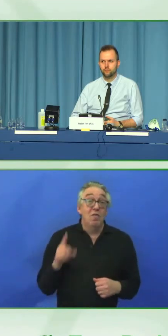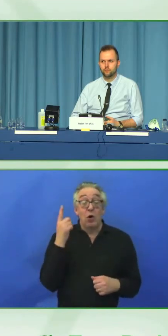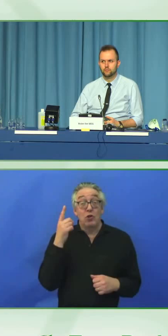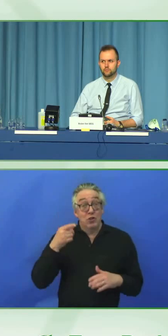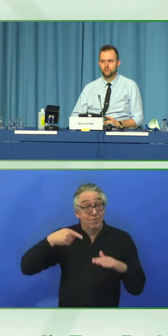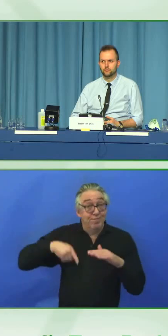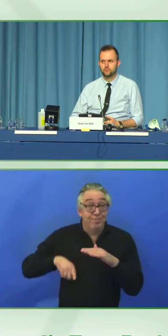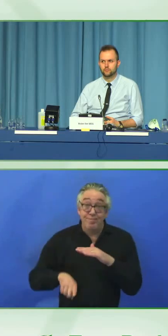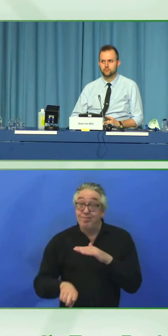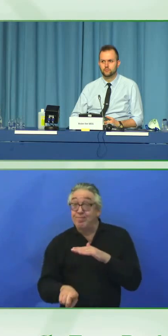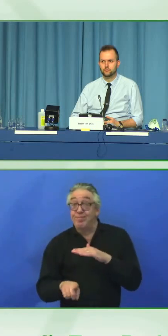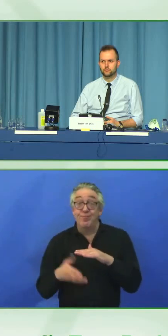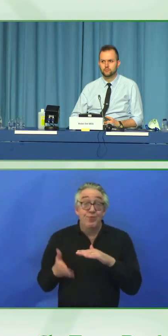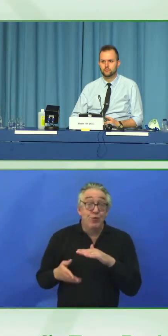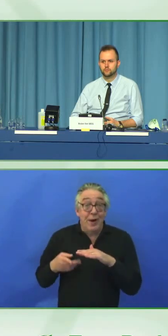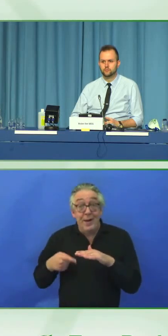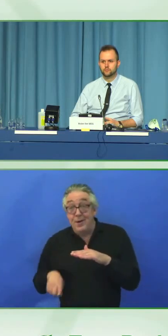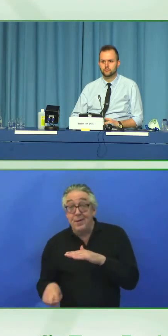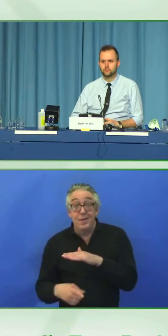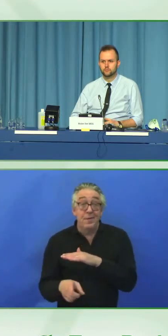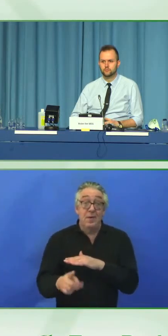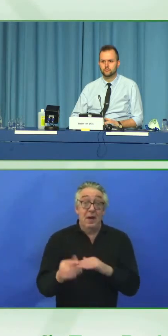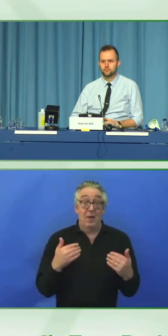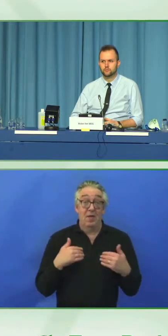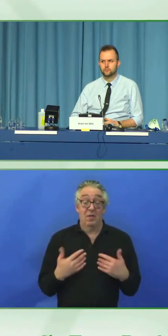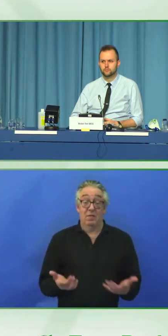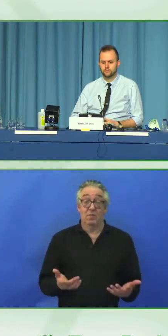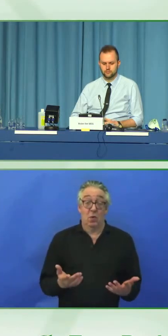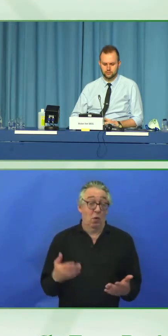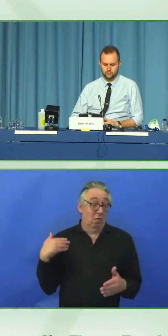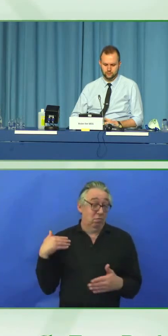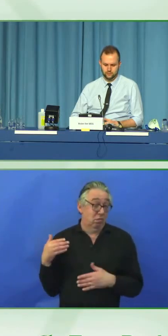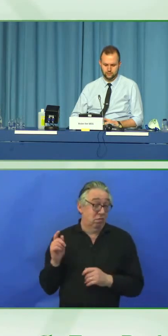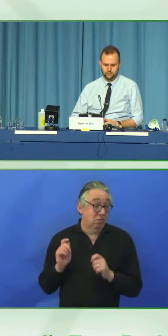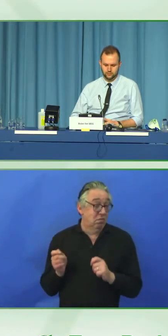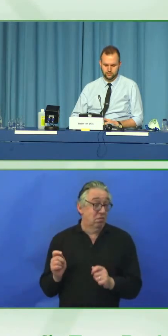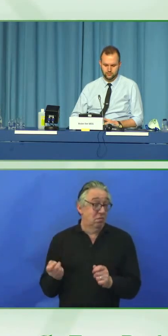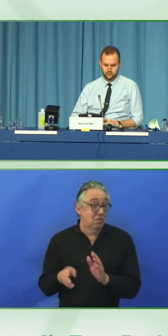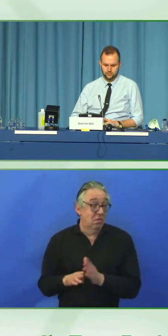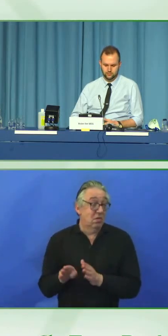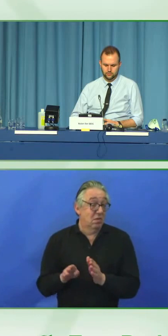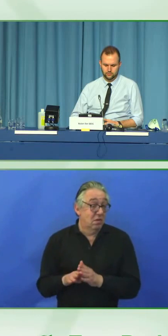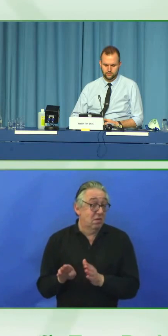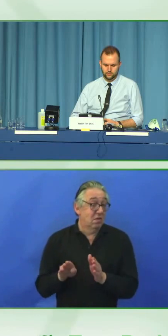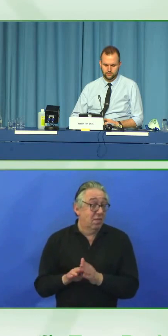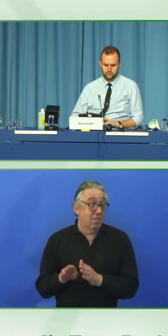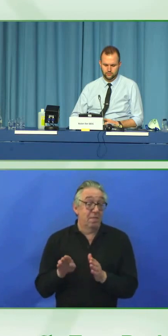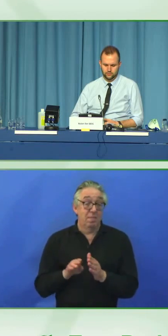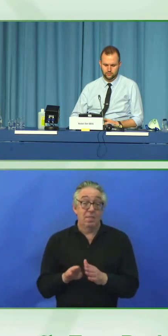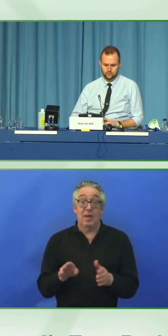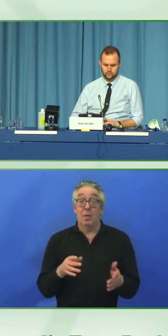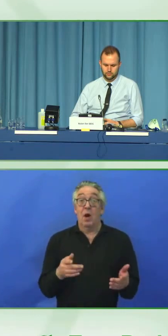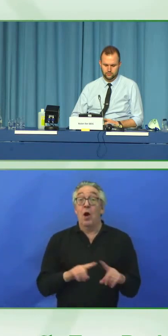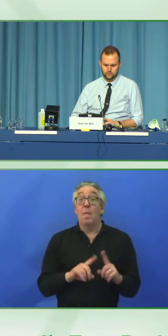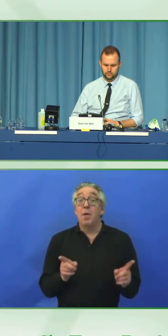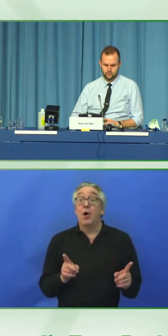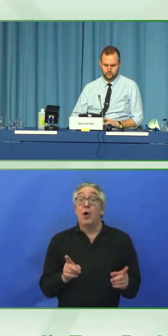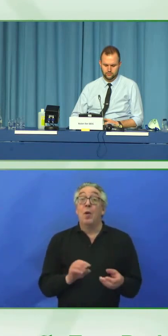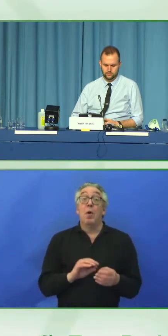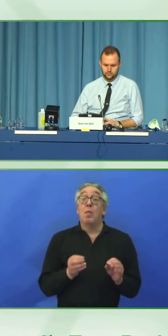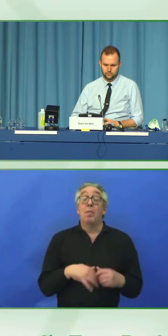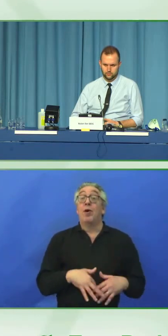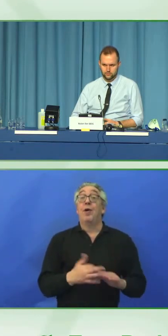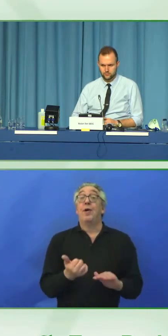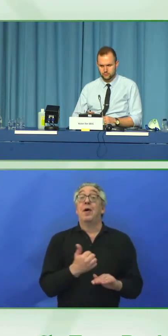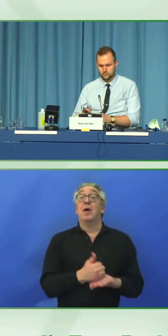of modernization and improvement, you do in places have very old infrastructure, which is supporting a very